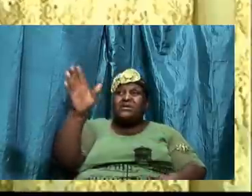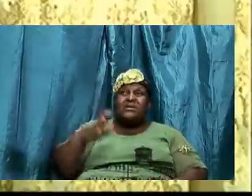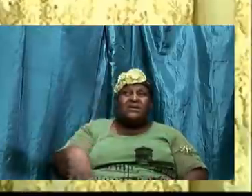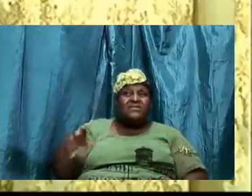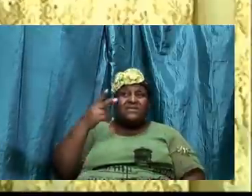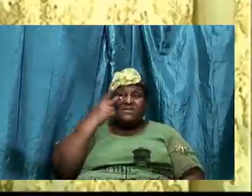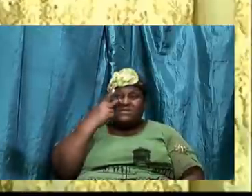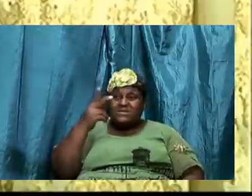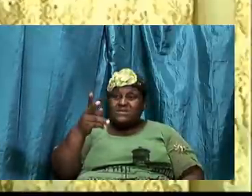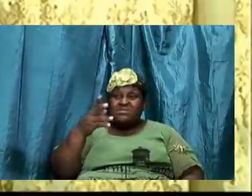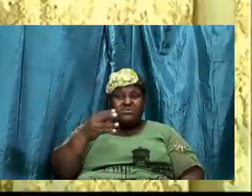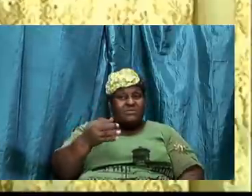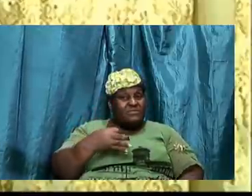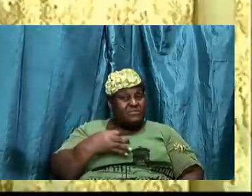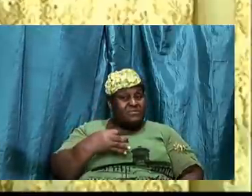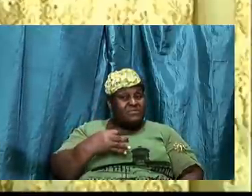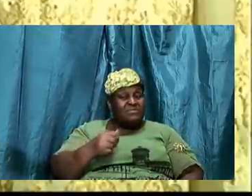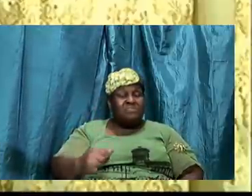yet.